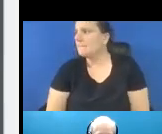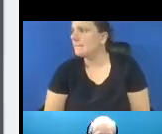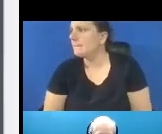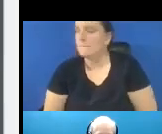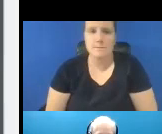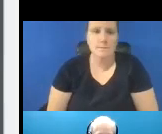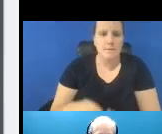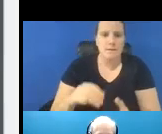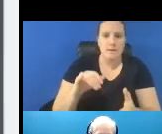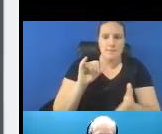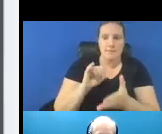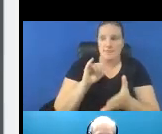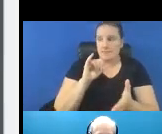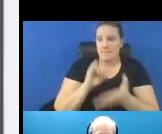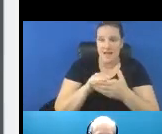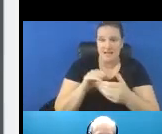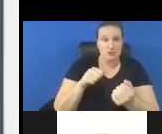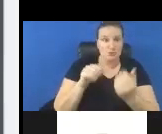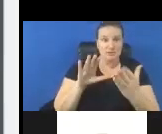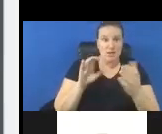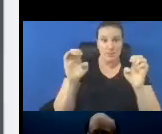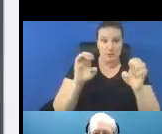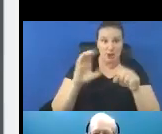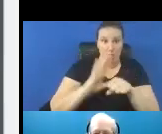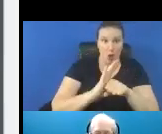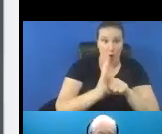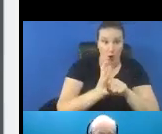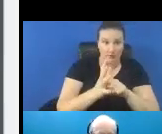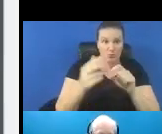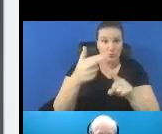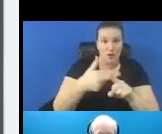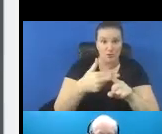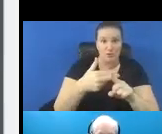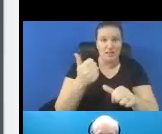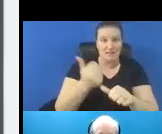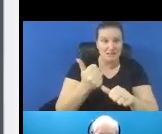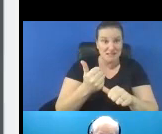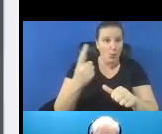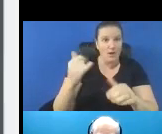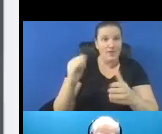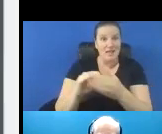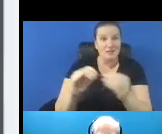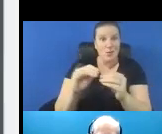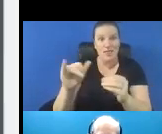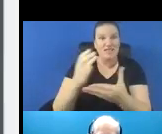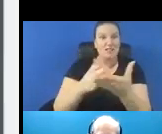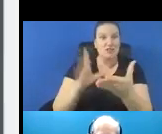Is this addressing the emergency, like COVID rental assistance, or is this more like Section